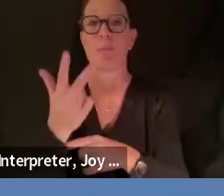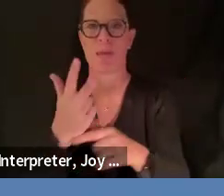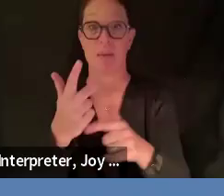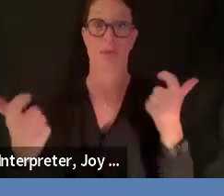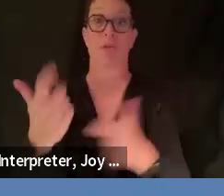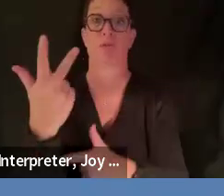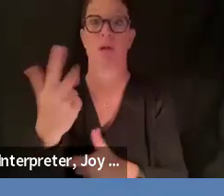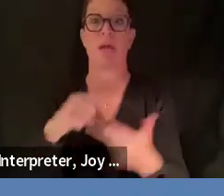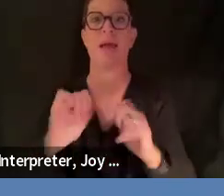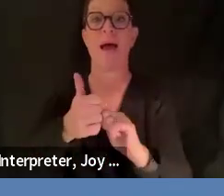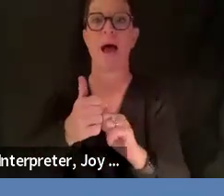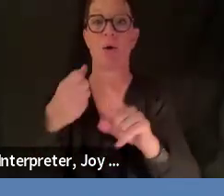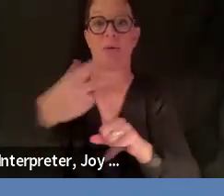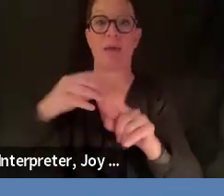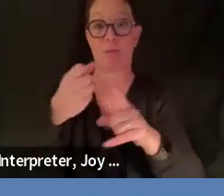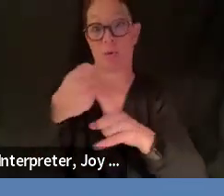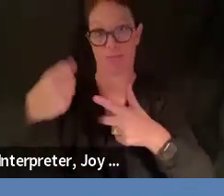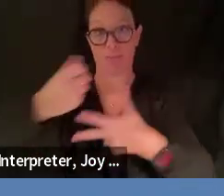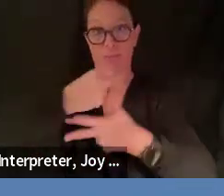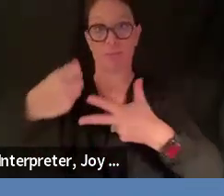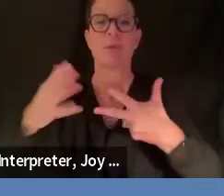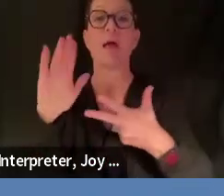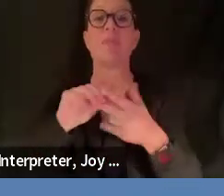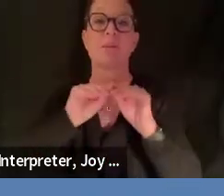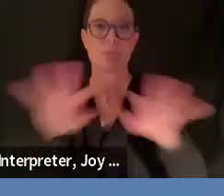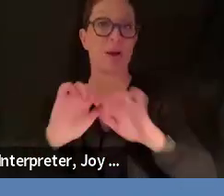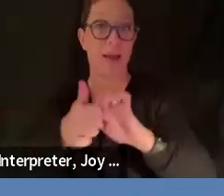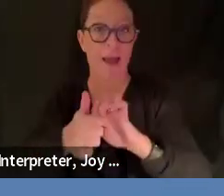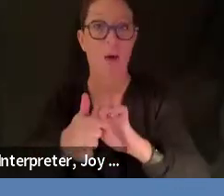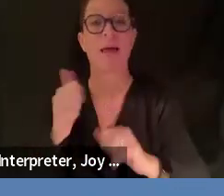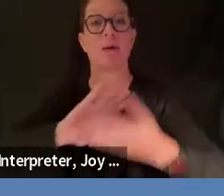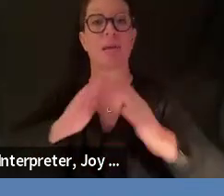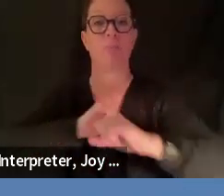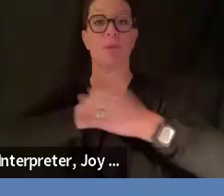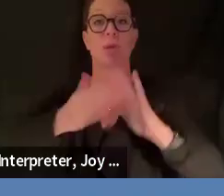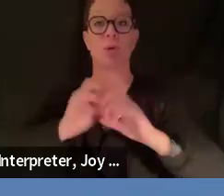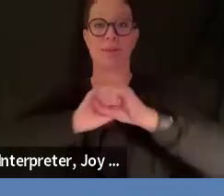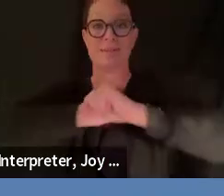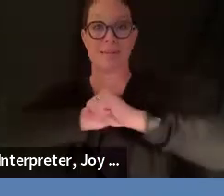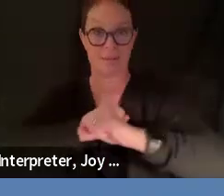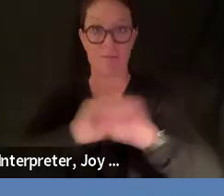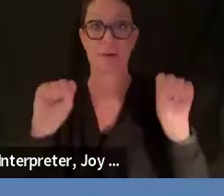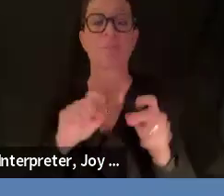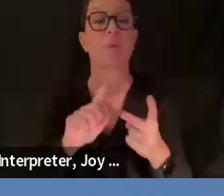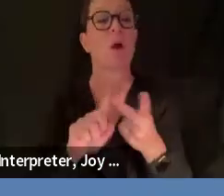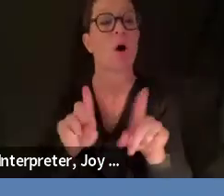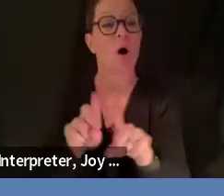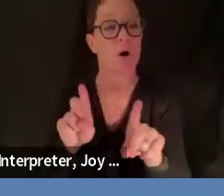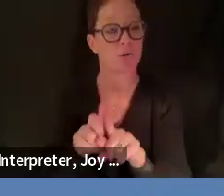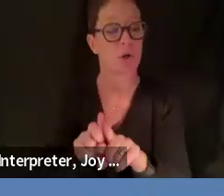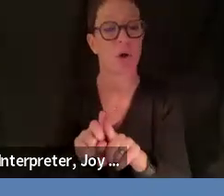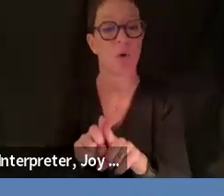are, how they spread, and how you can keep your community safe. Lastly, we'll discuss the